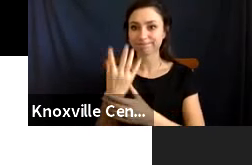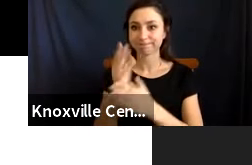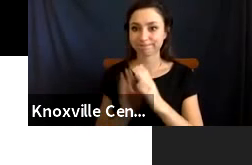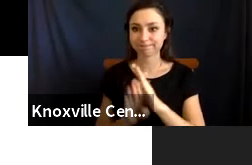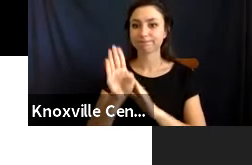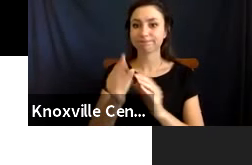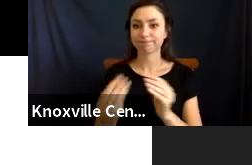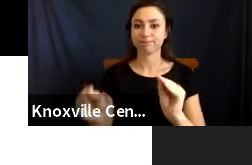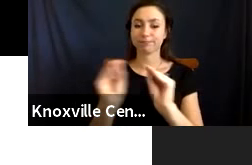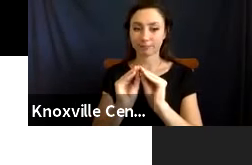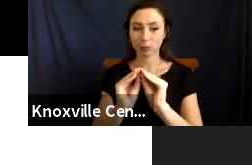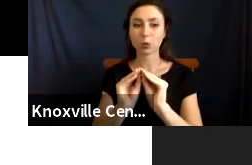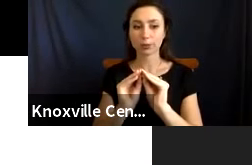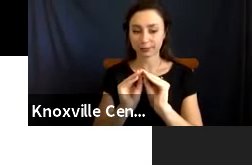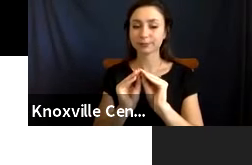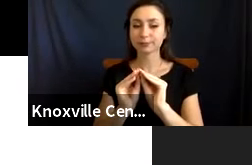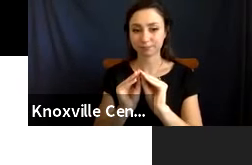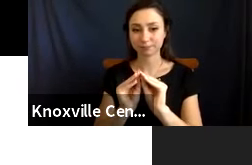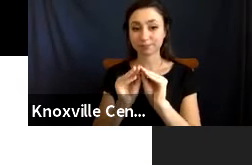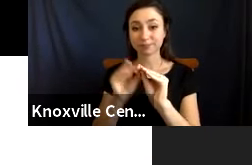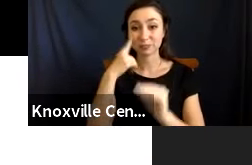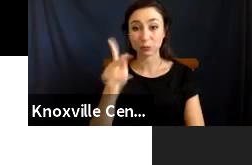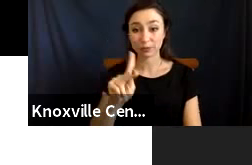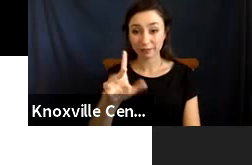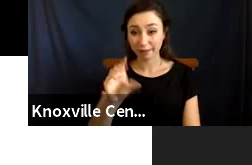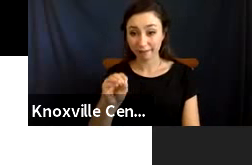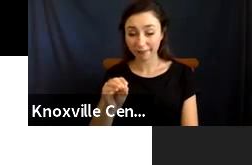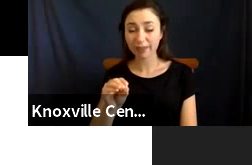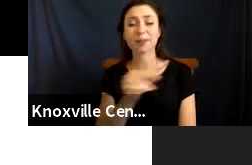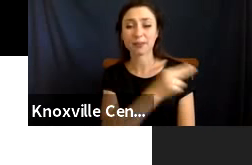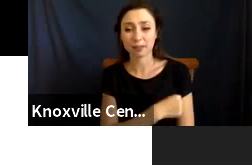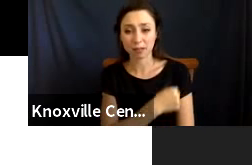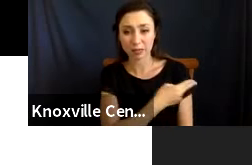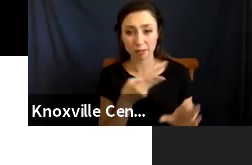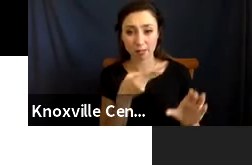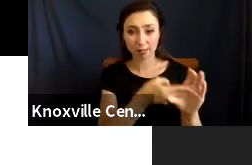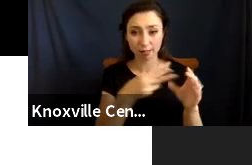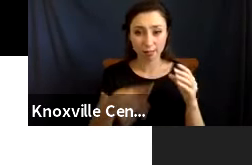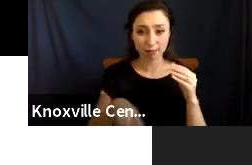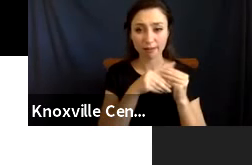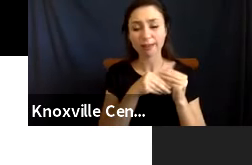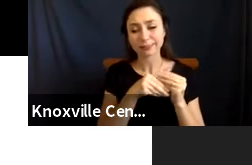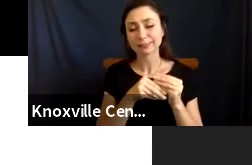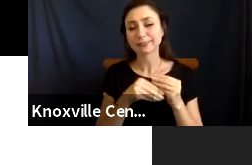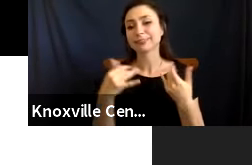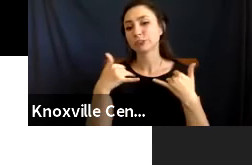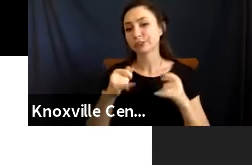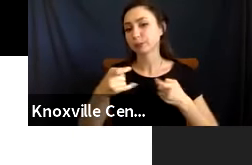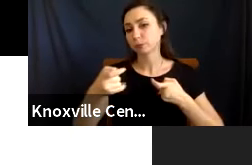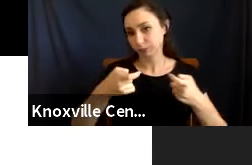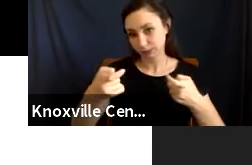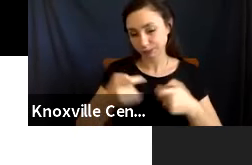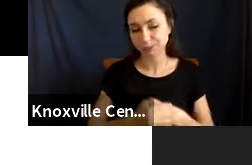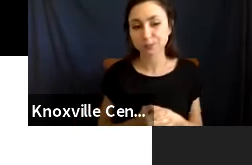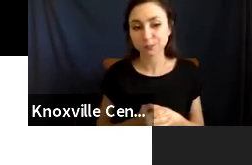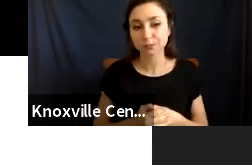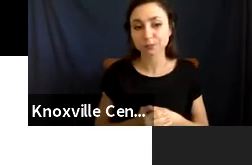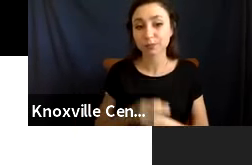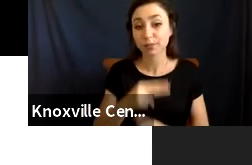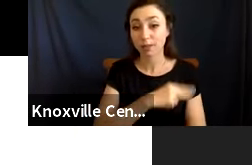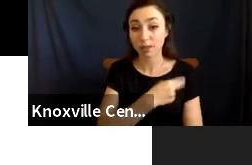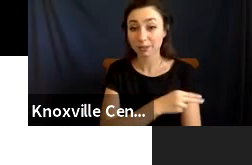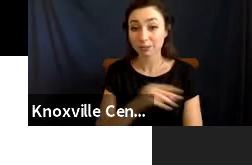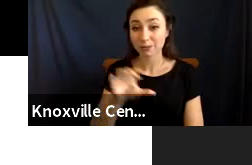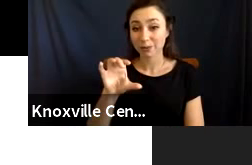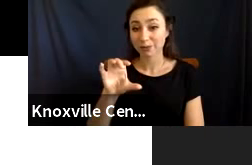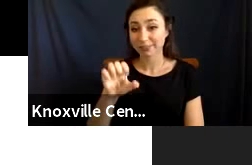new hospitalizations being added, remain level and manageable. And just remember, a hospital census is a lot of factors